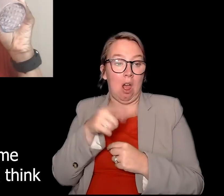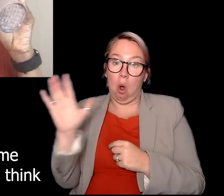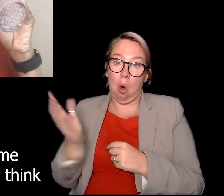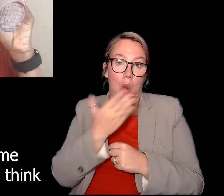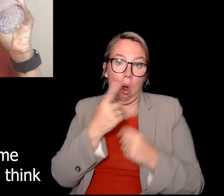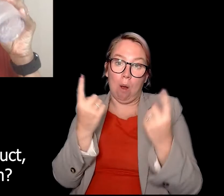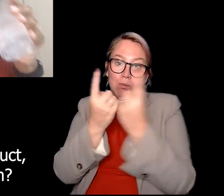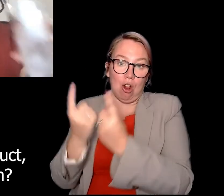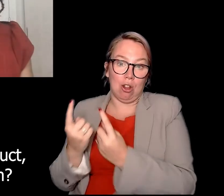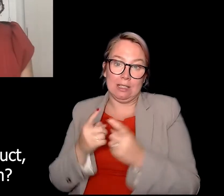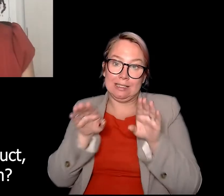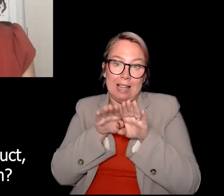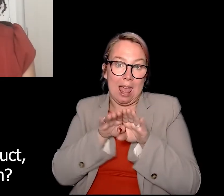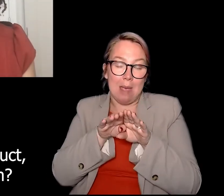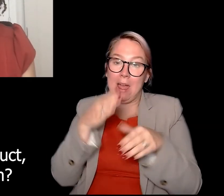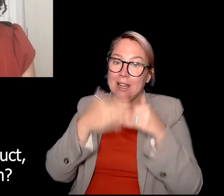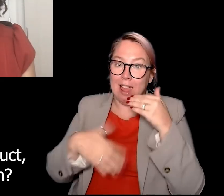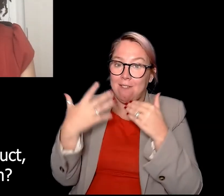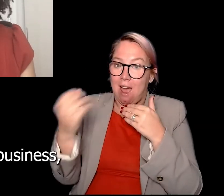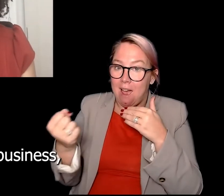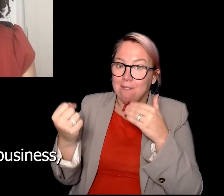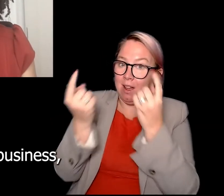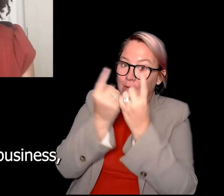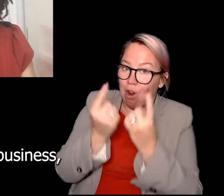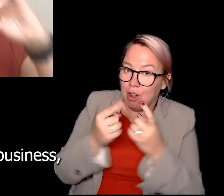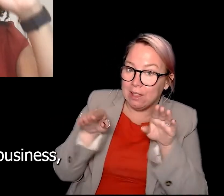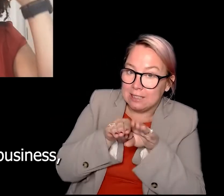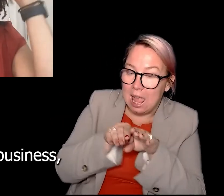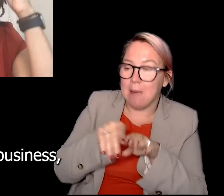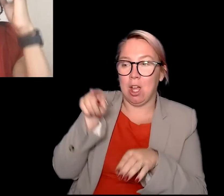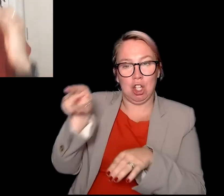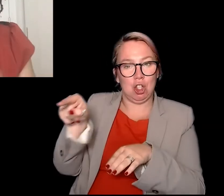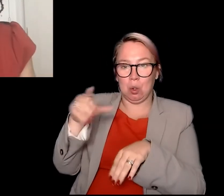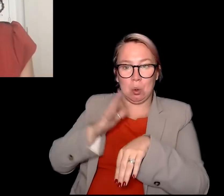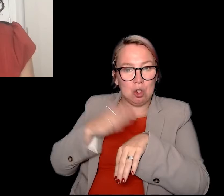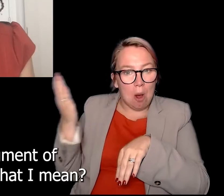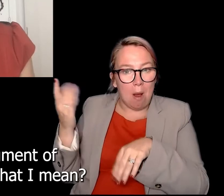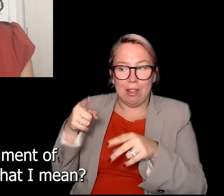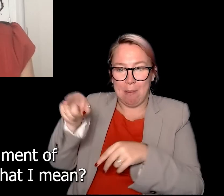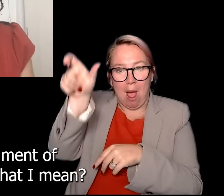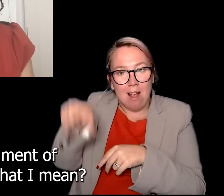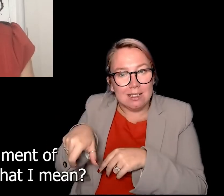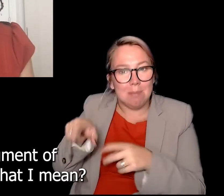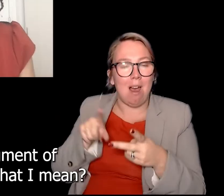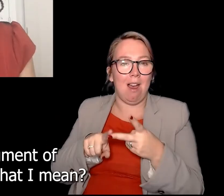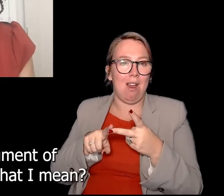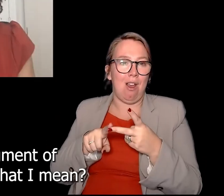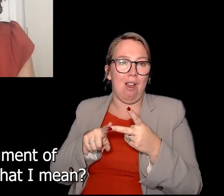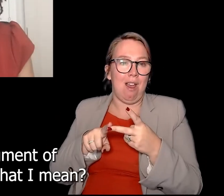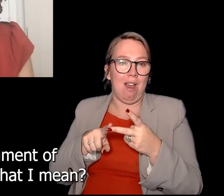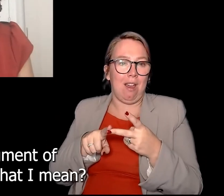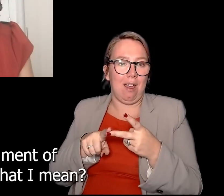help me understand that, because I think that goes for every kind of product. You know what I mean? You're never going to find a business, a team, a product, anyone says, oh, we don't care about that segment